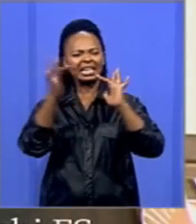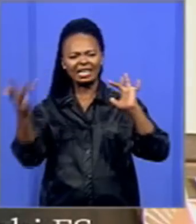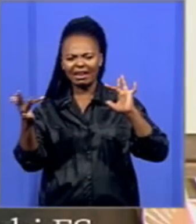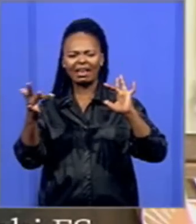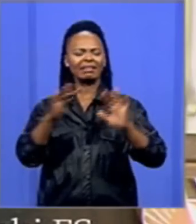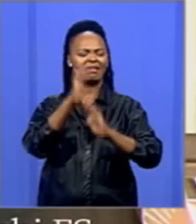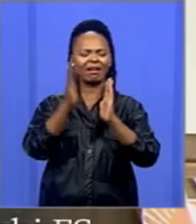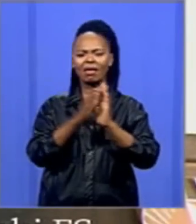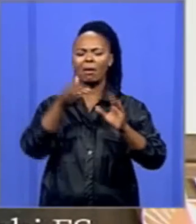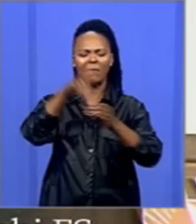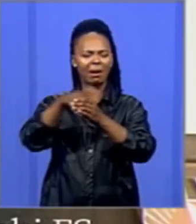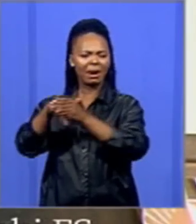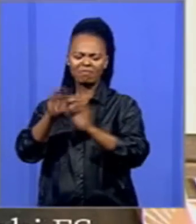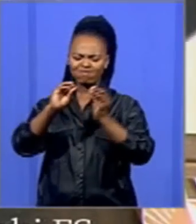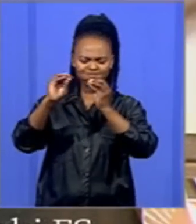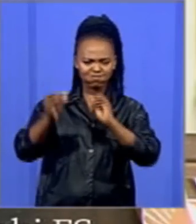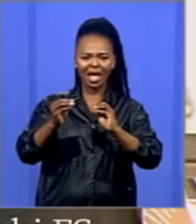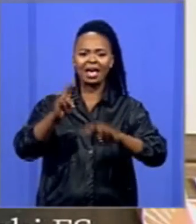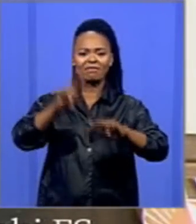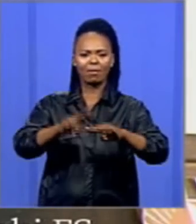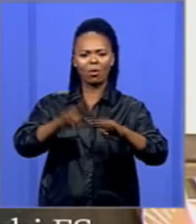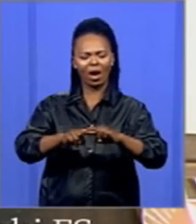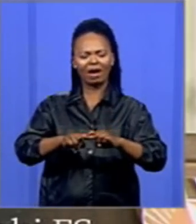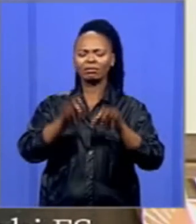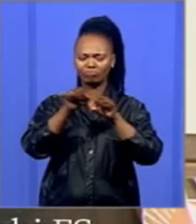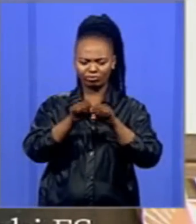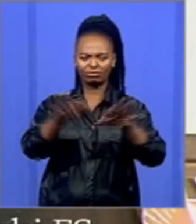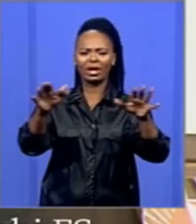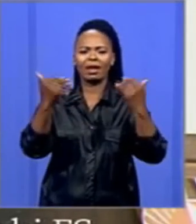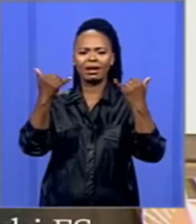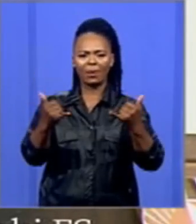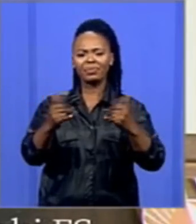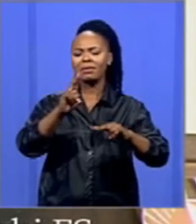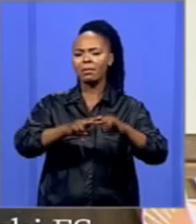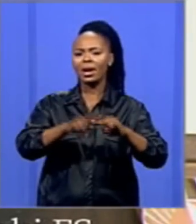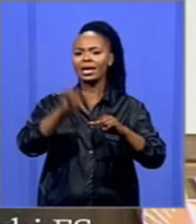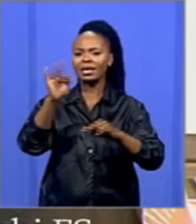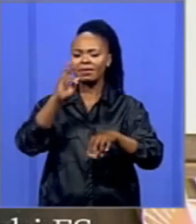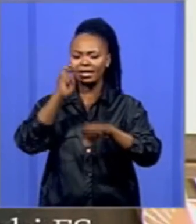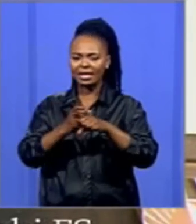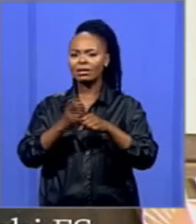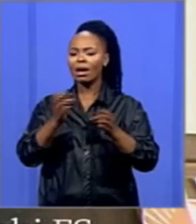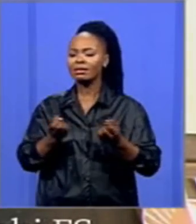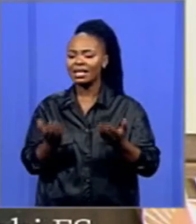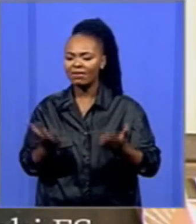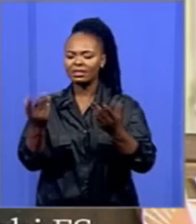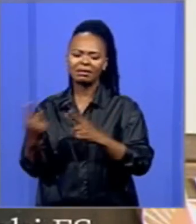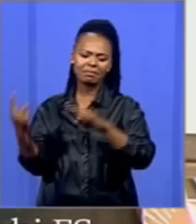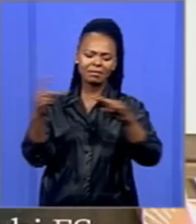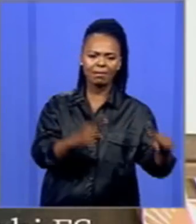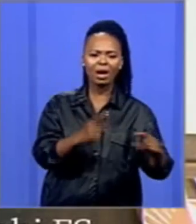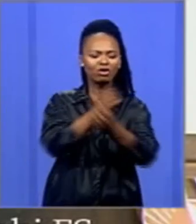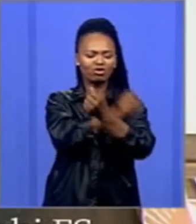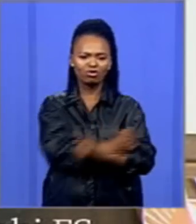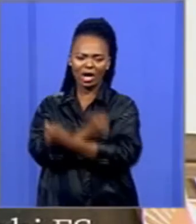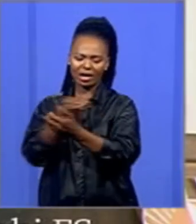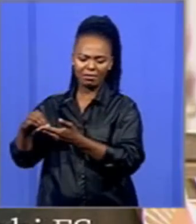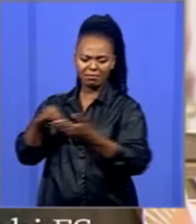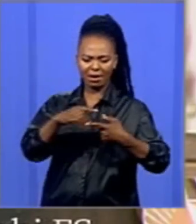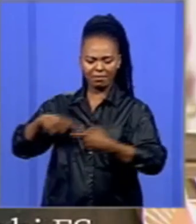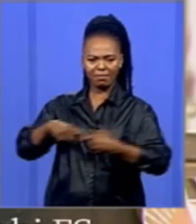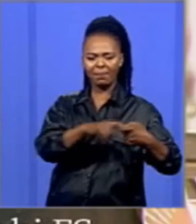ka February will unleash them mo go nyakegang a satellite office re tla phaka traka mo almost every